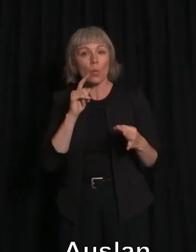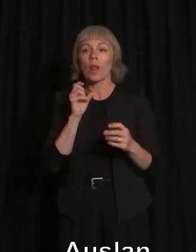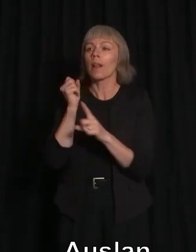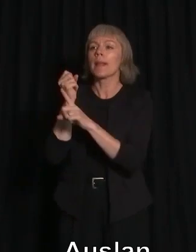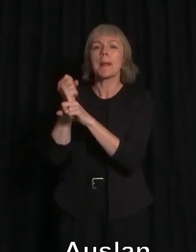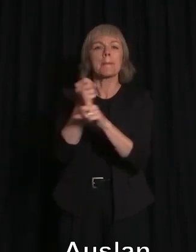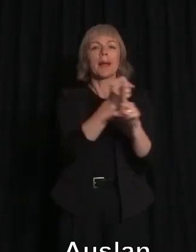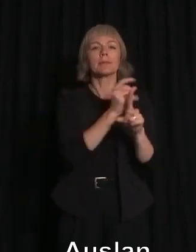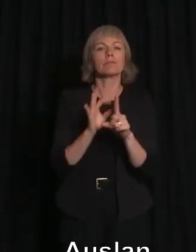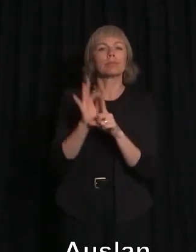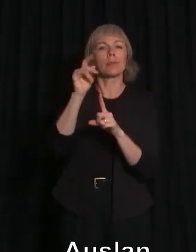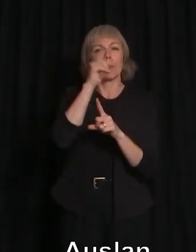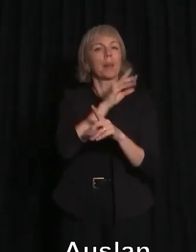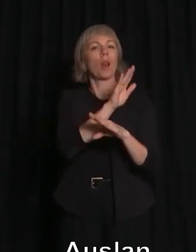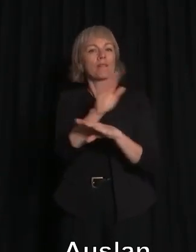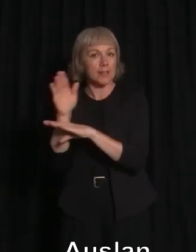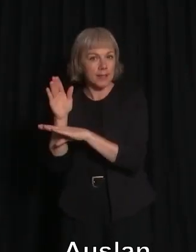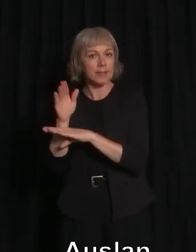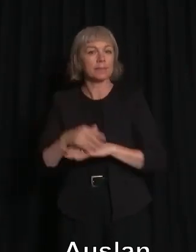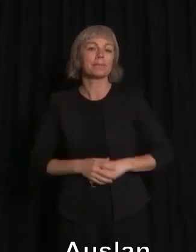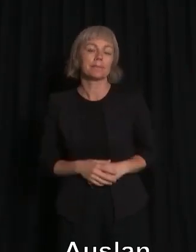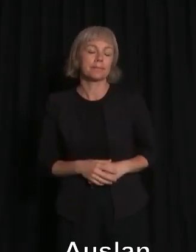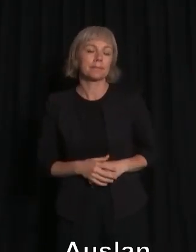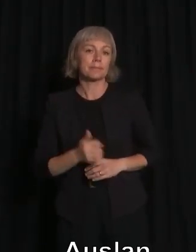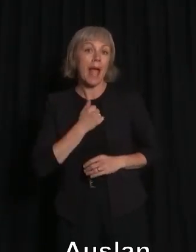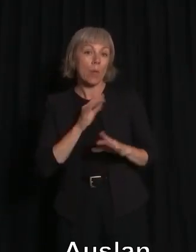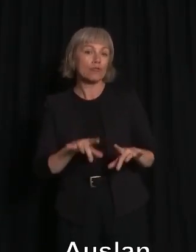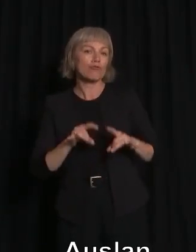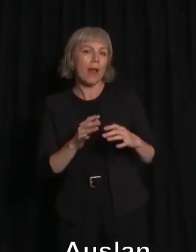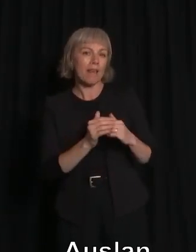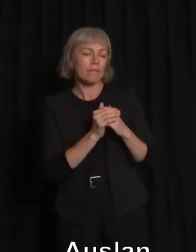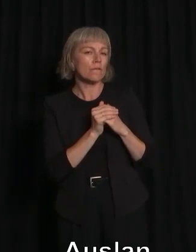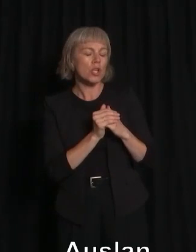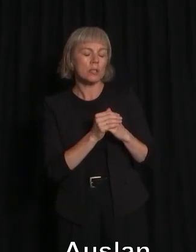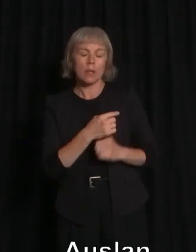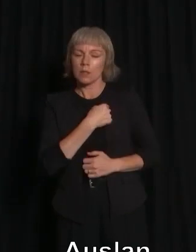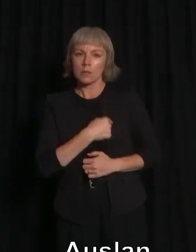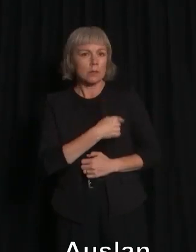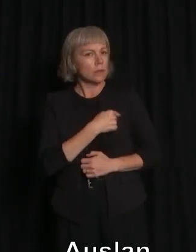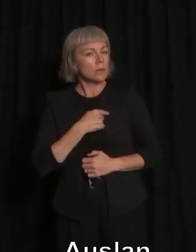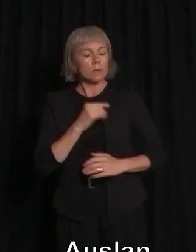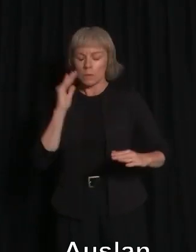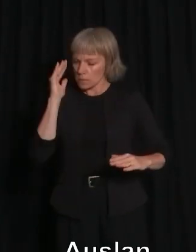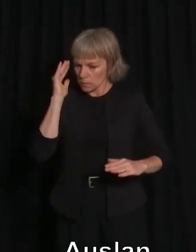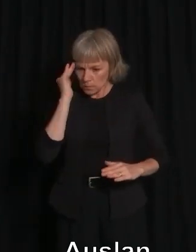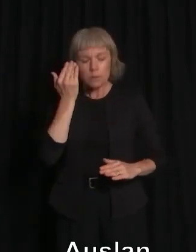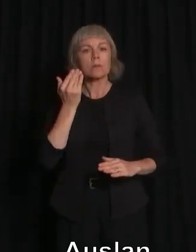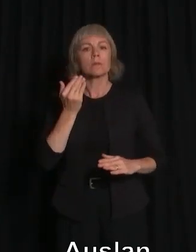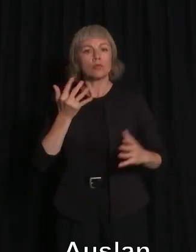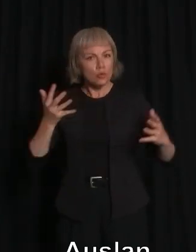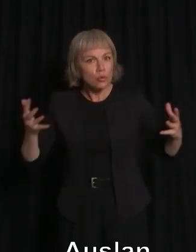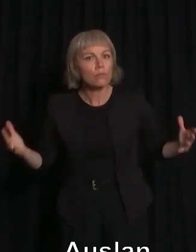Our Australian friends have committed extraordinary efforts to promote inclusion and attendance